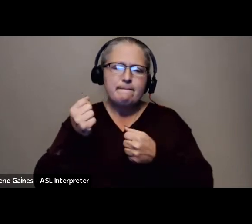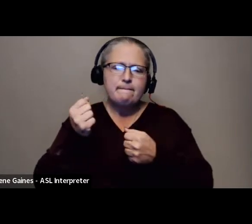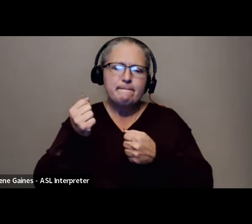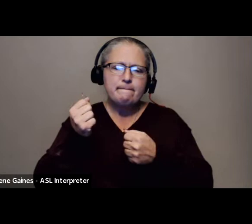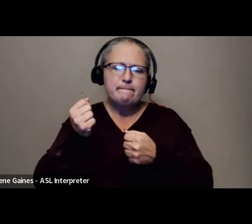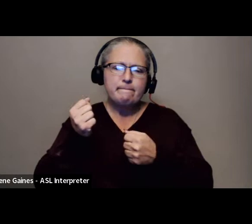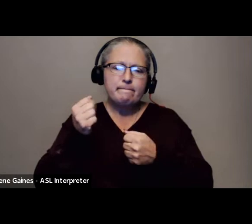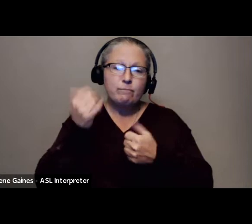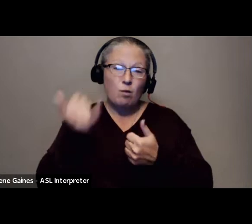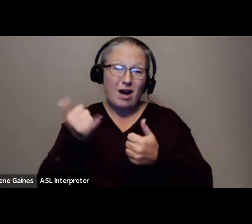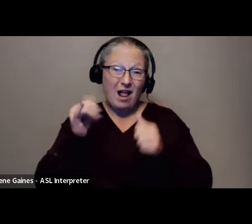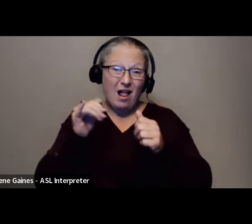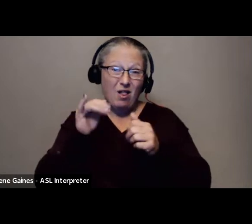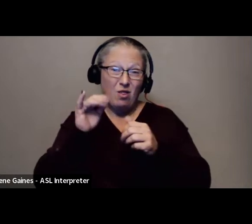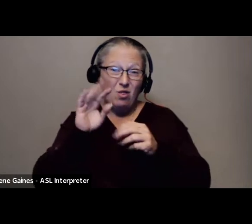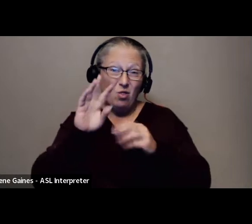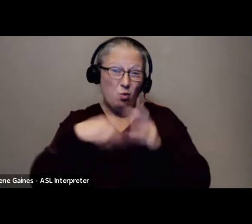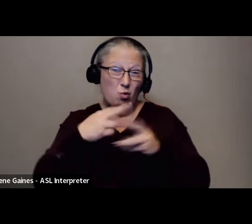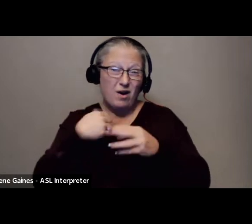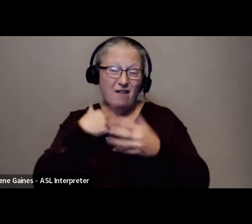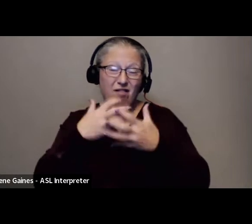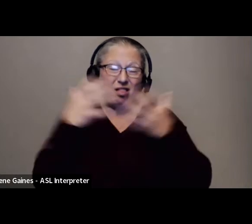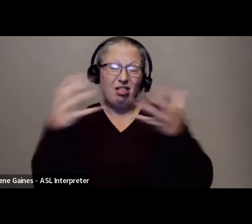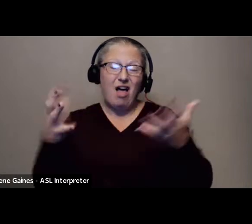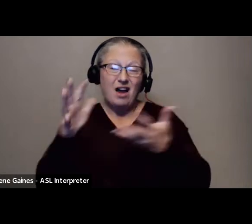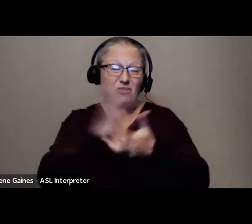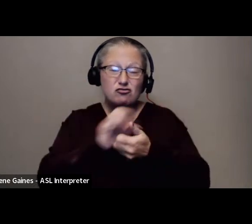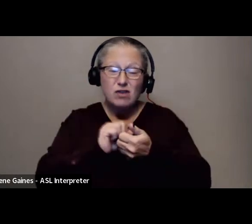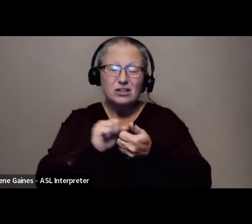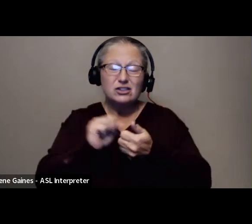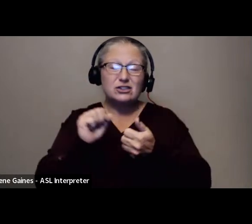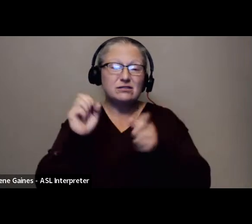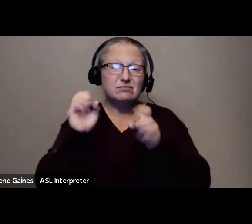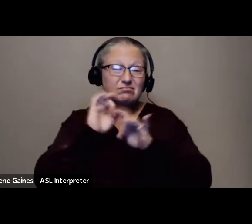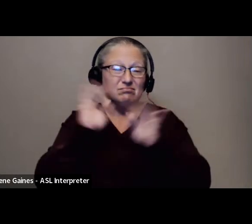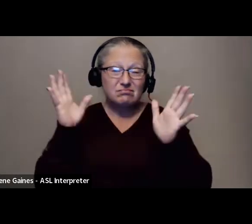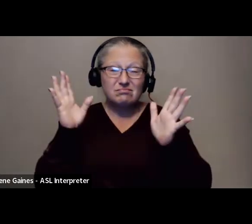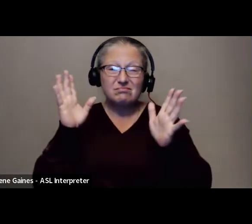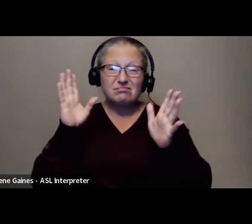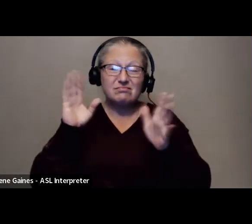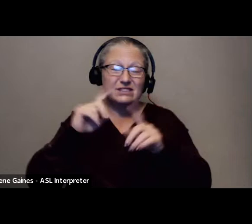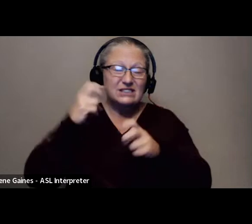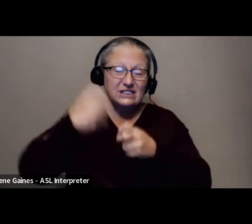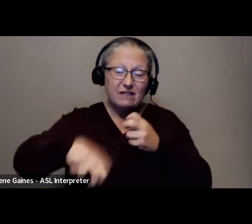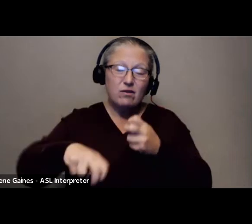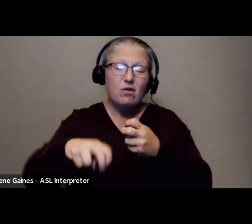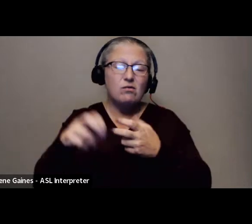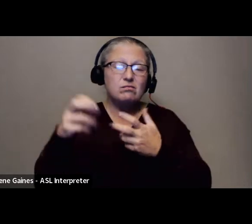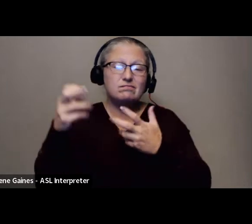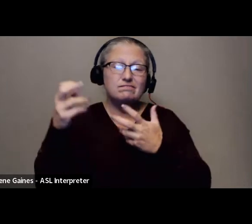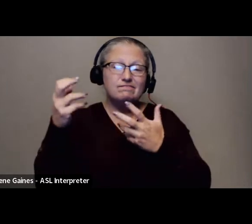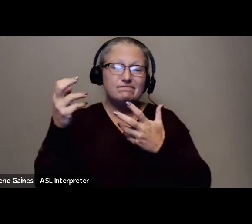In the world right now, we have a lot of destruction, a lot of really difficult